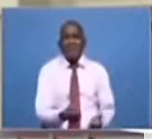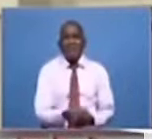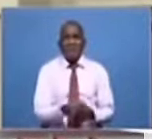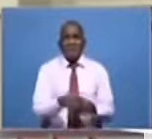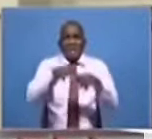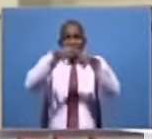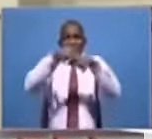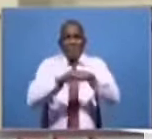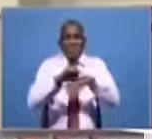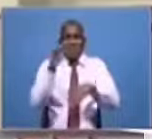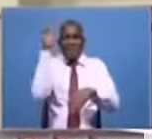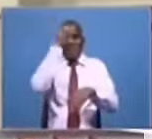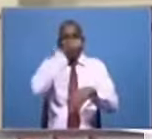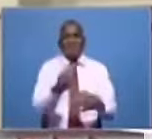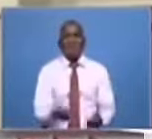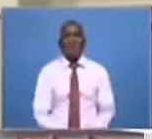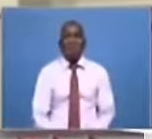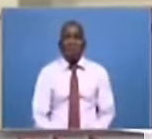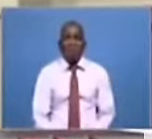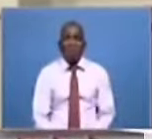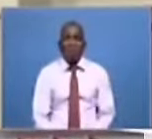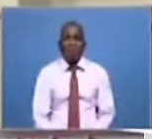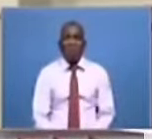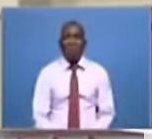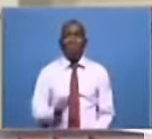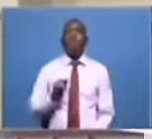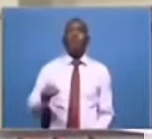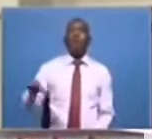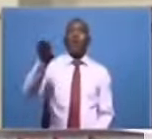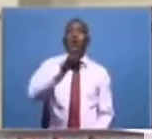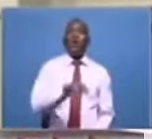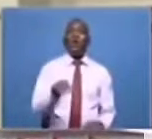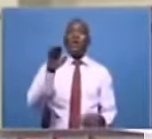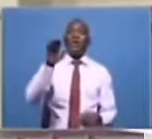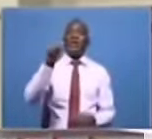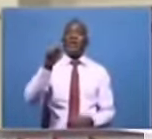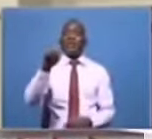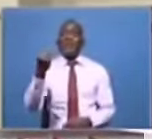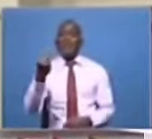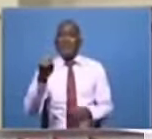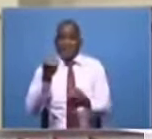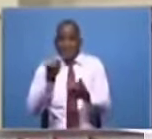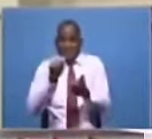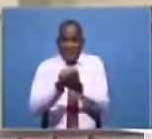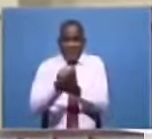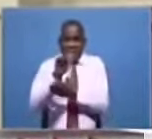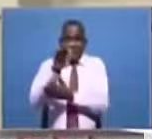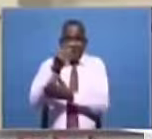It's based on a fiction. No, the whole case. Now, which this is a